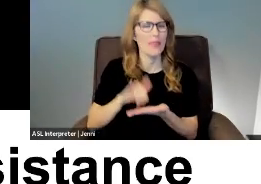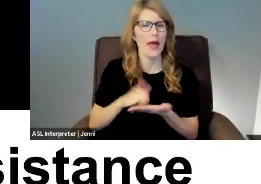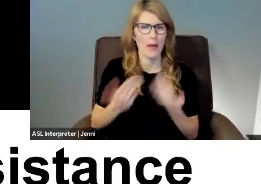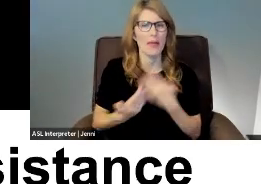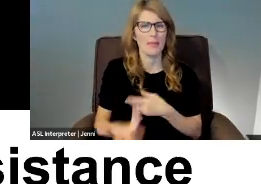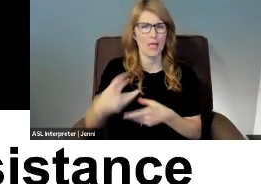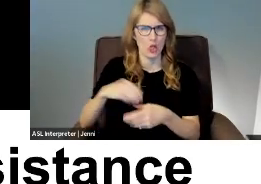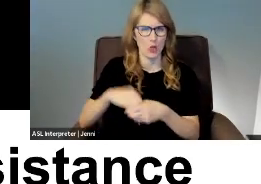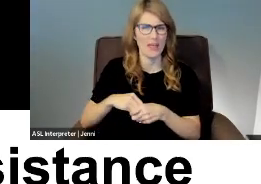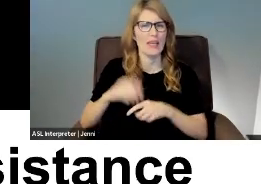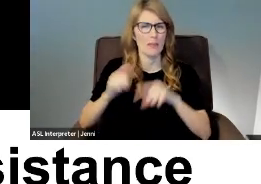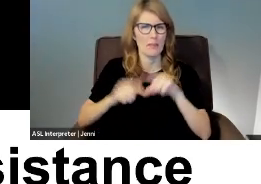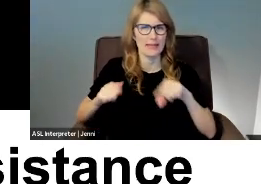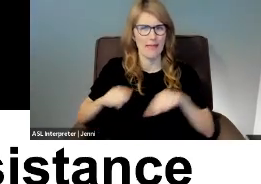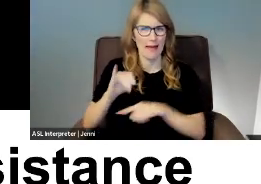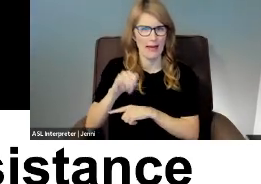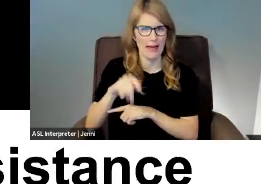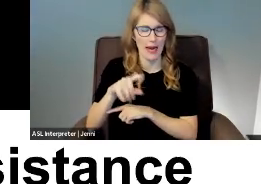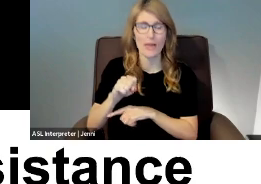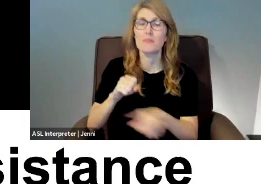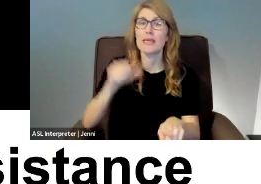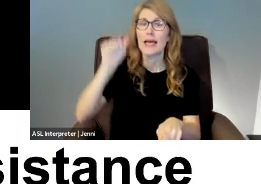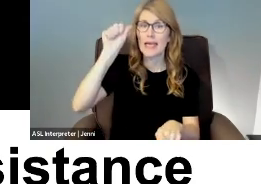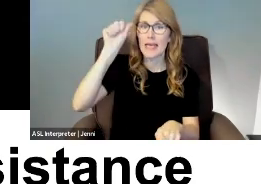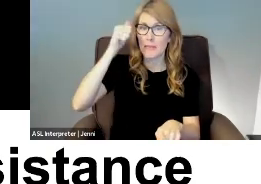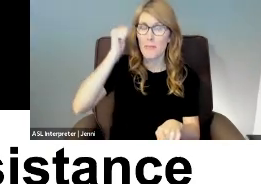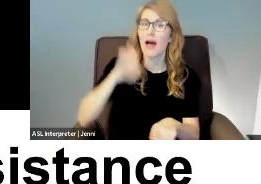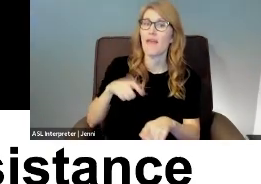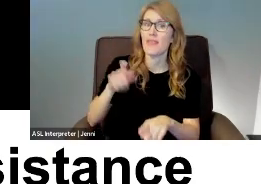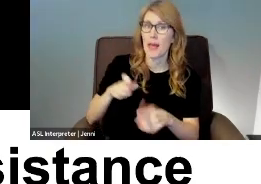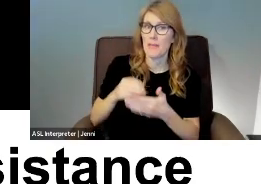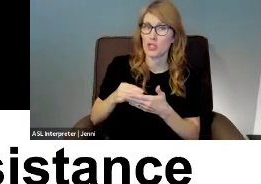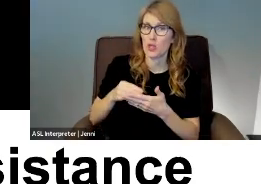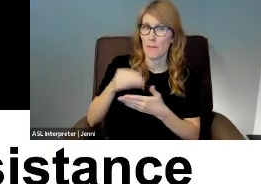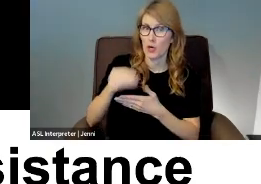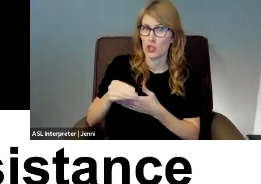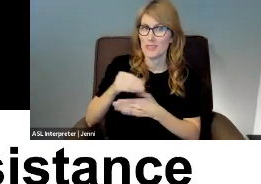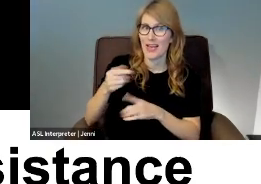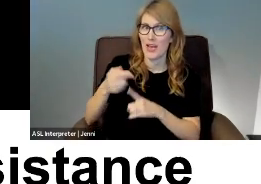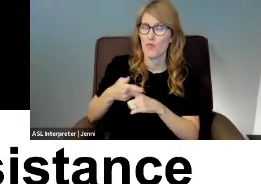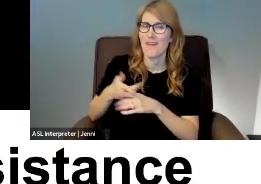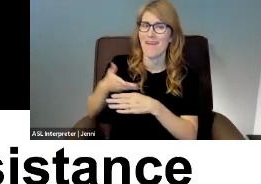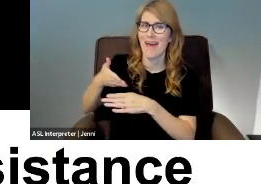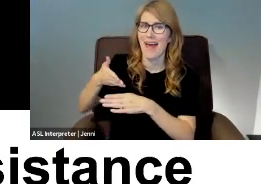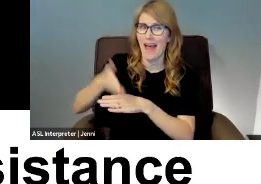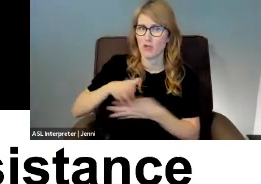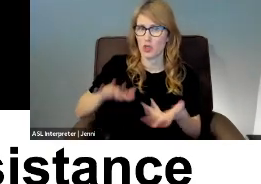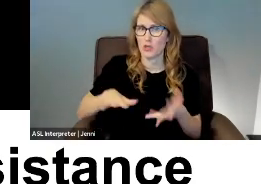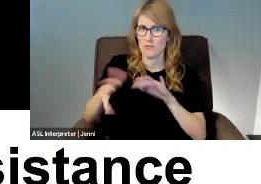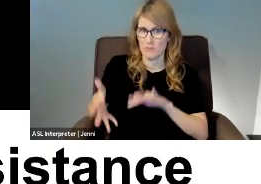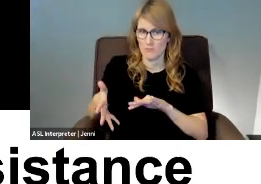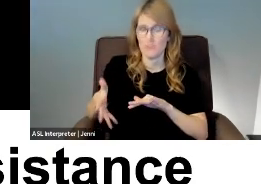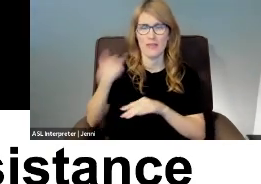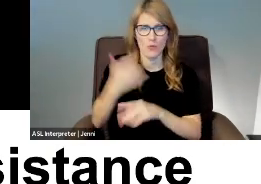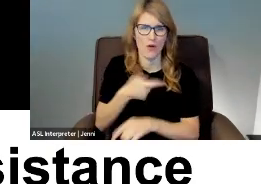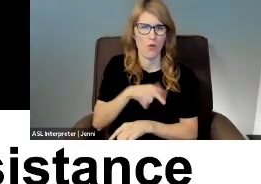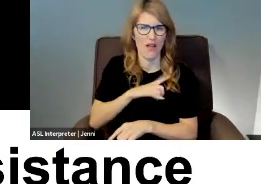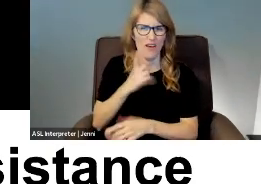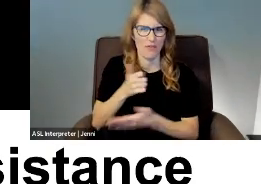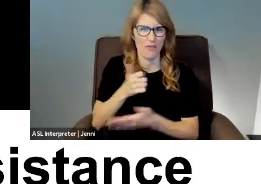in mind, these items have to be purchased and rented after the incident to qualify for assistance.